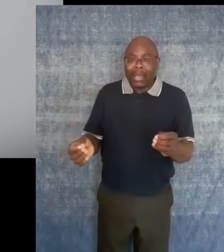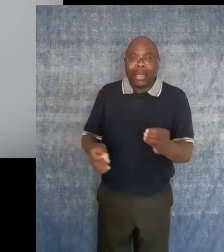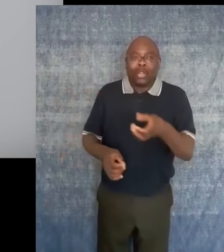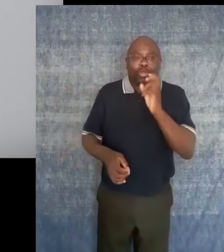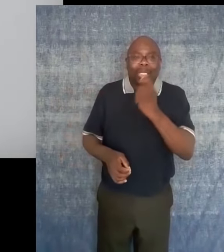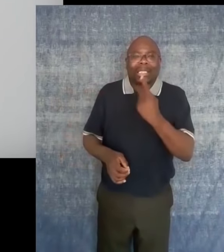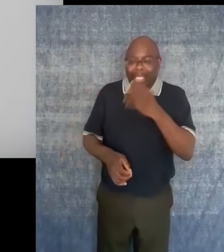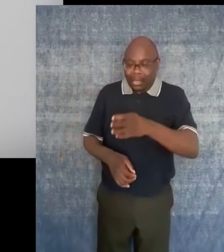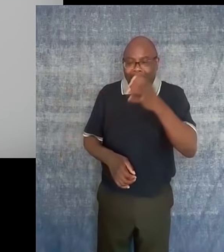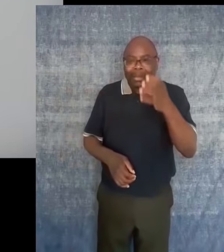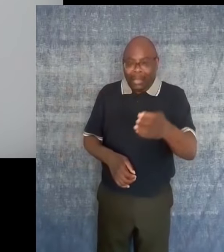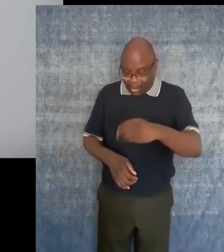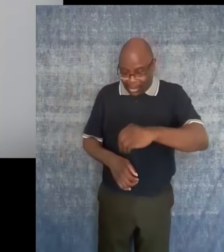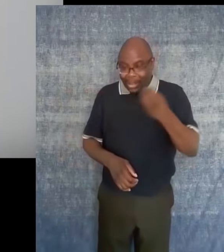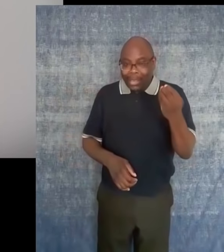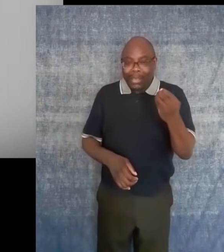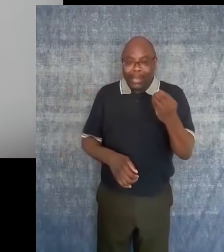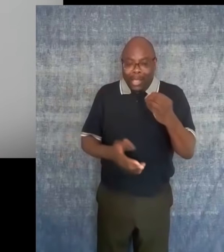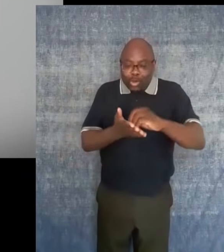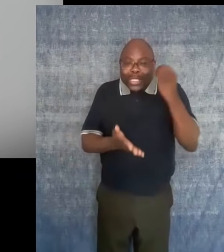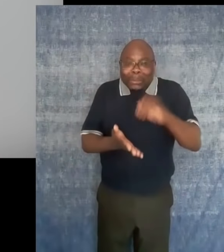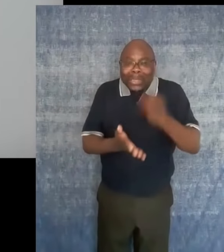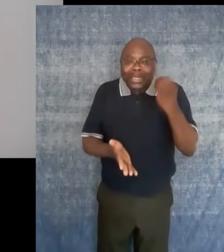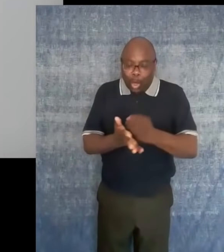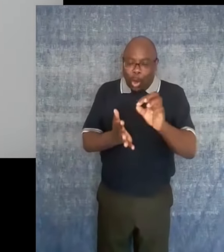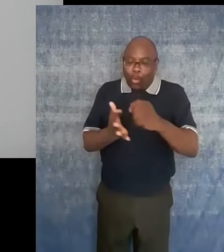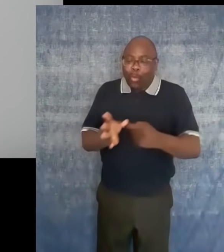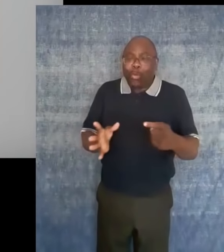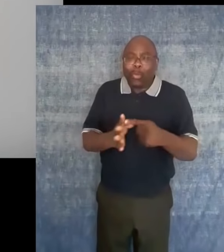Coke, and a packet of prawn cocktail crisps.